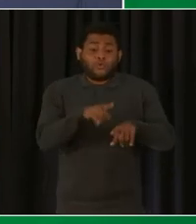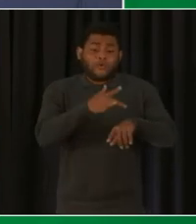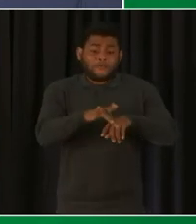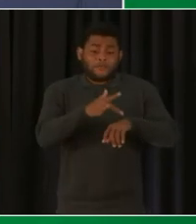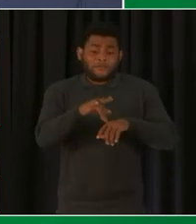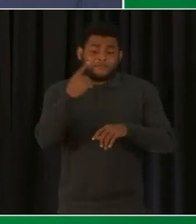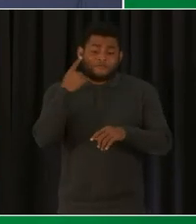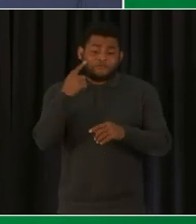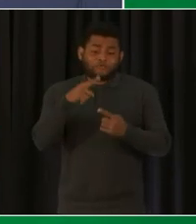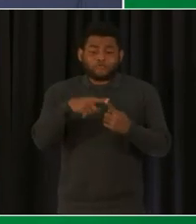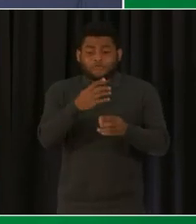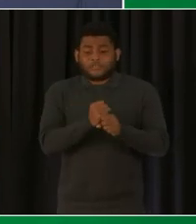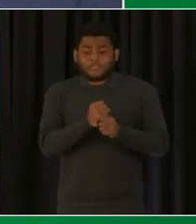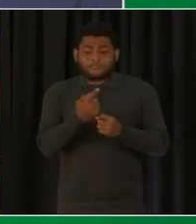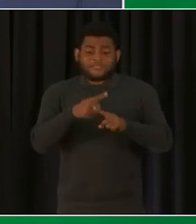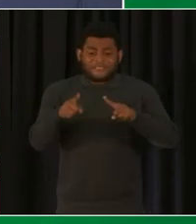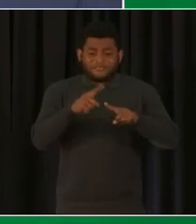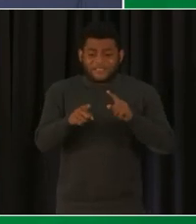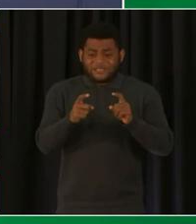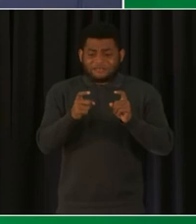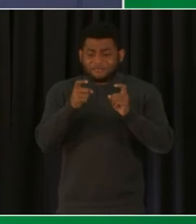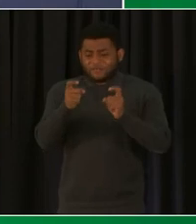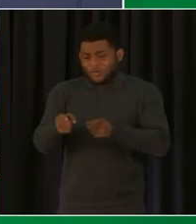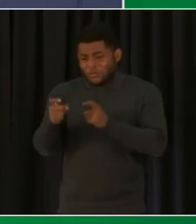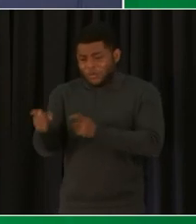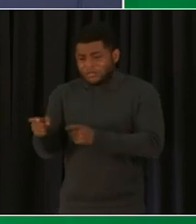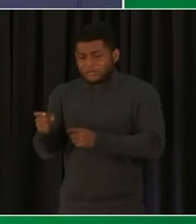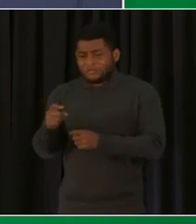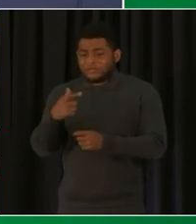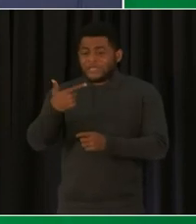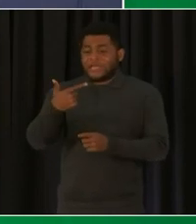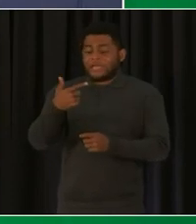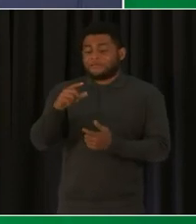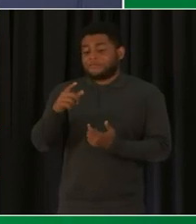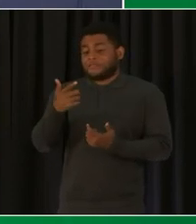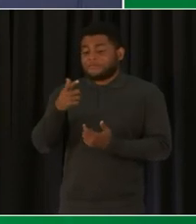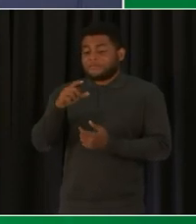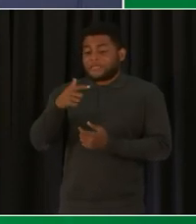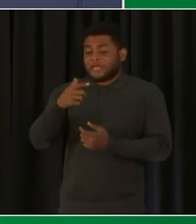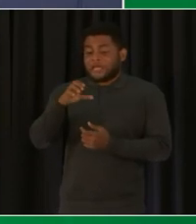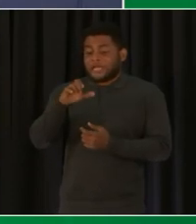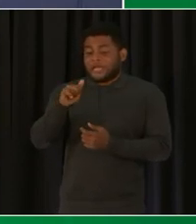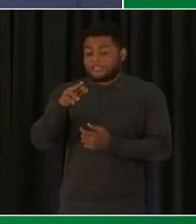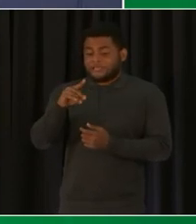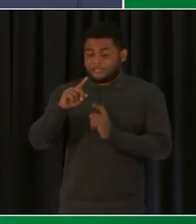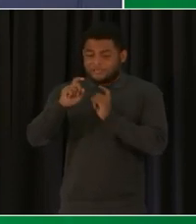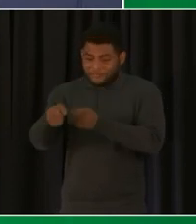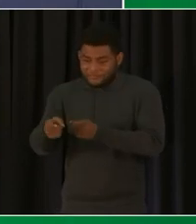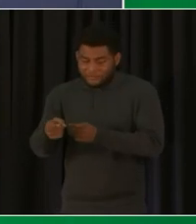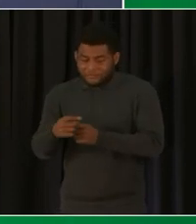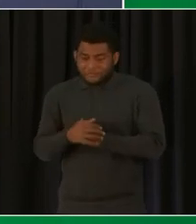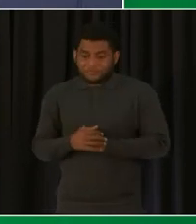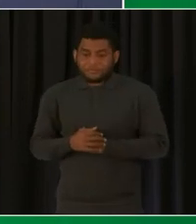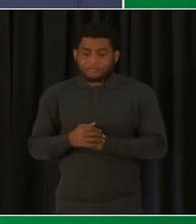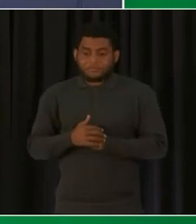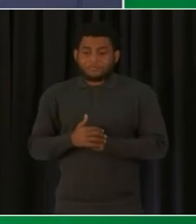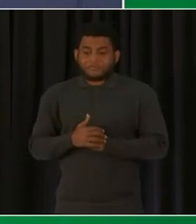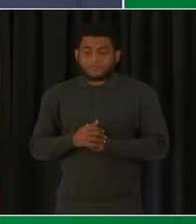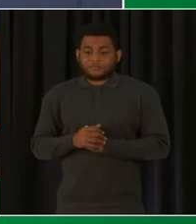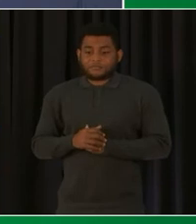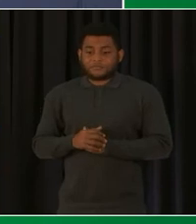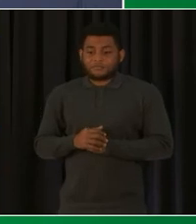other prizes. We also have pop-up sites at several schools, and then there